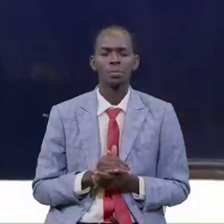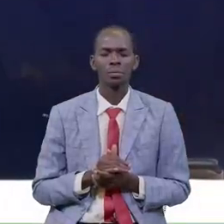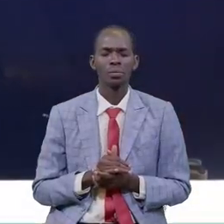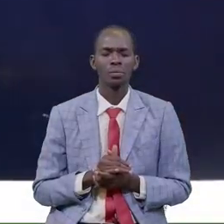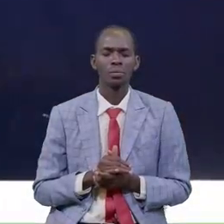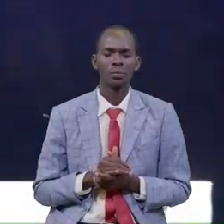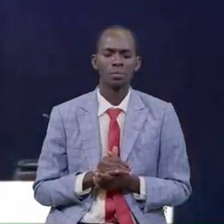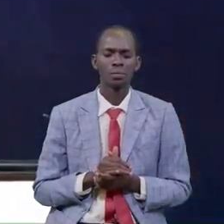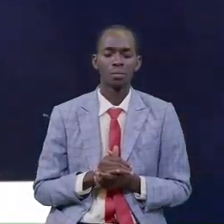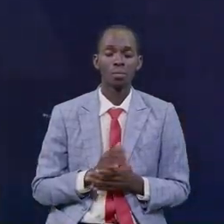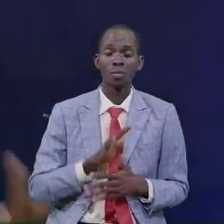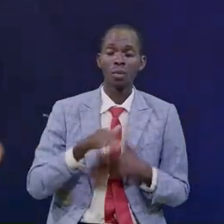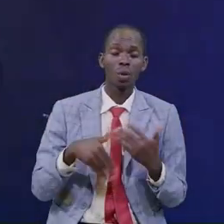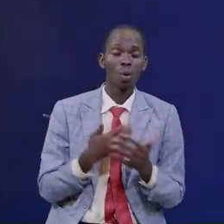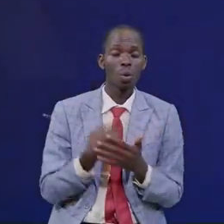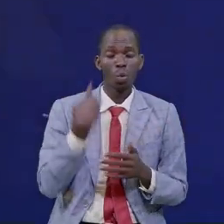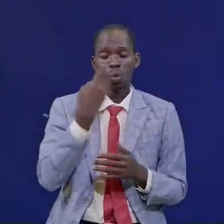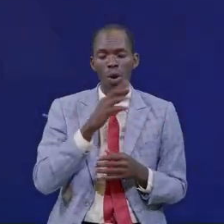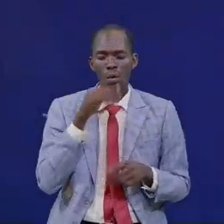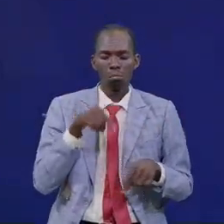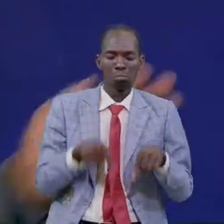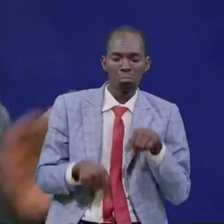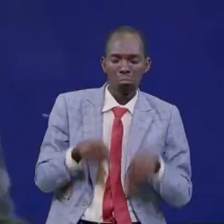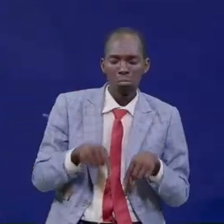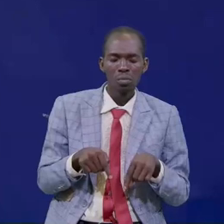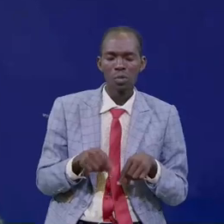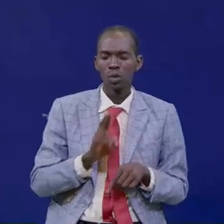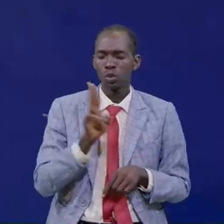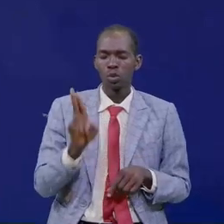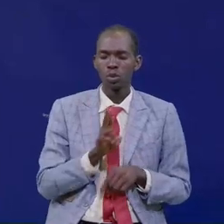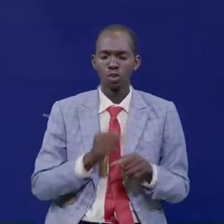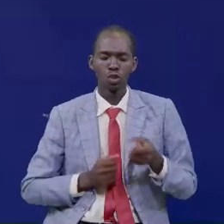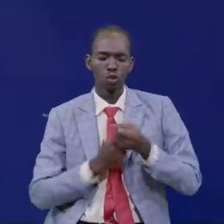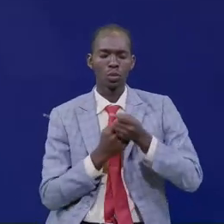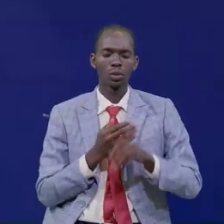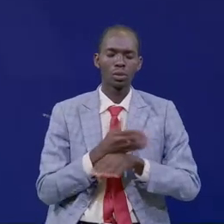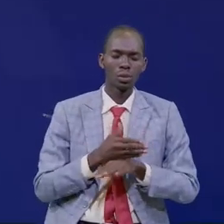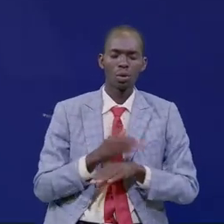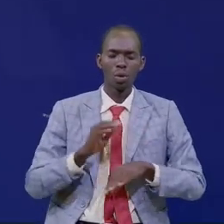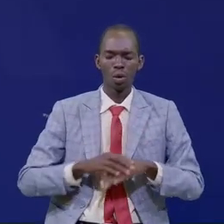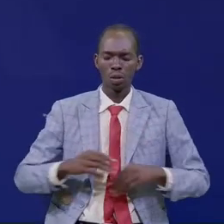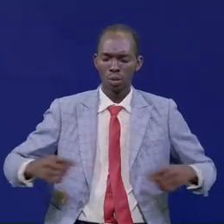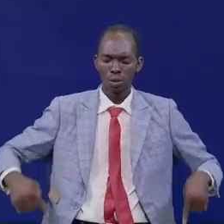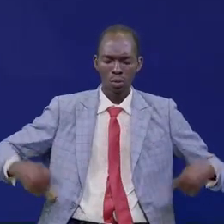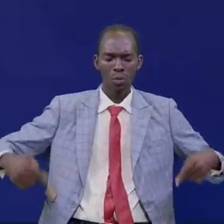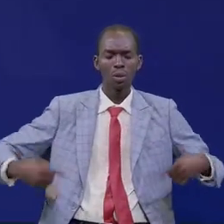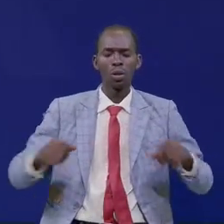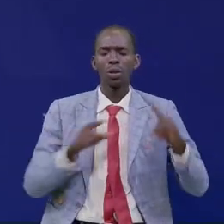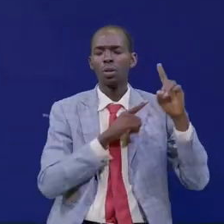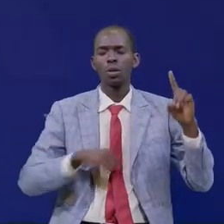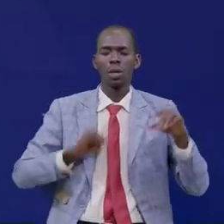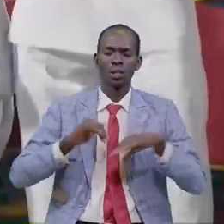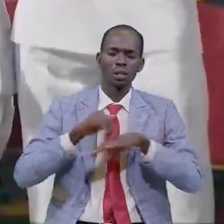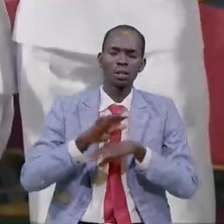one, live. Ceux qui sont parmi crutches, ceux qui sont en wheelchair, ceux qui sont dans I send forth your healing and your